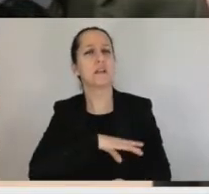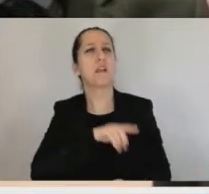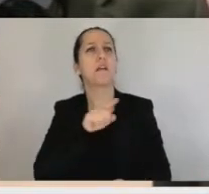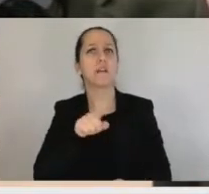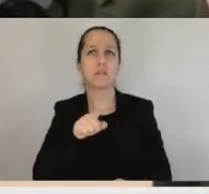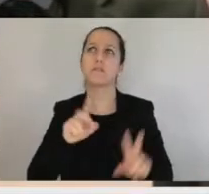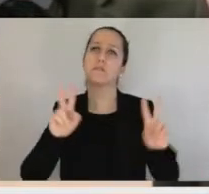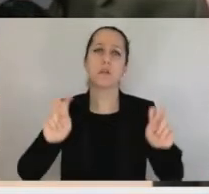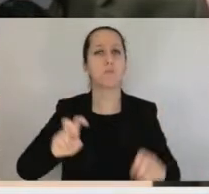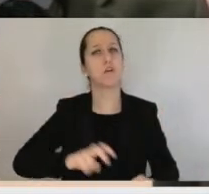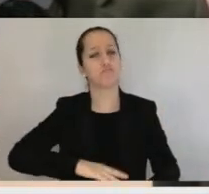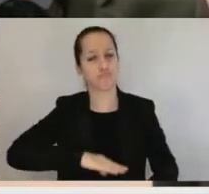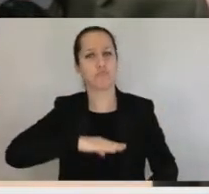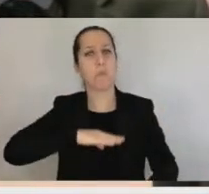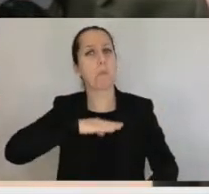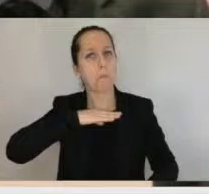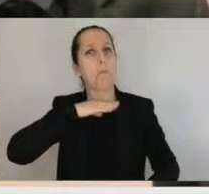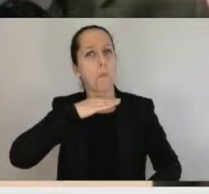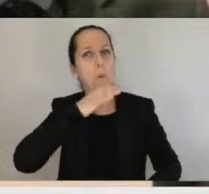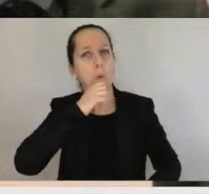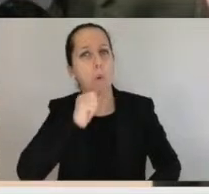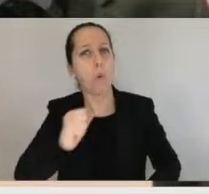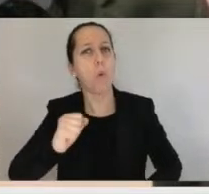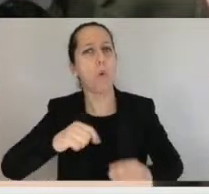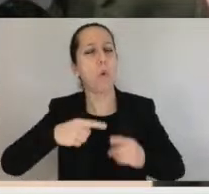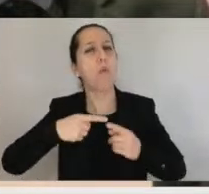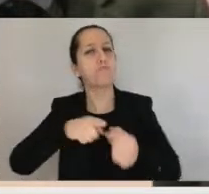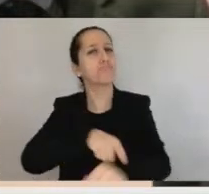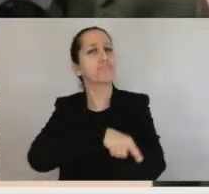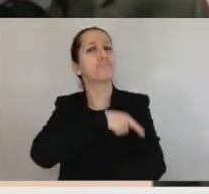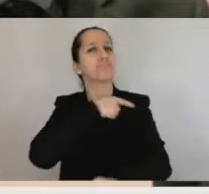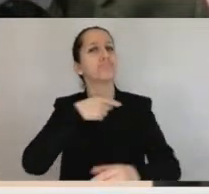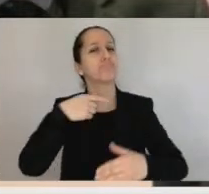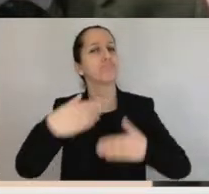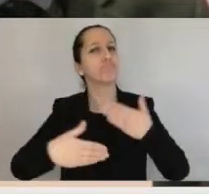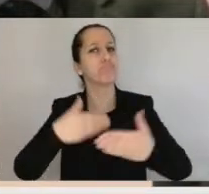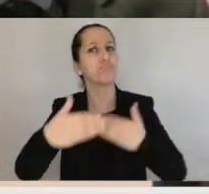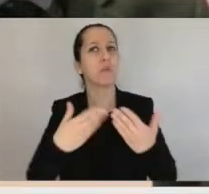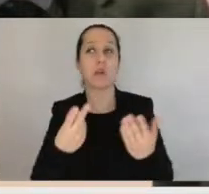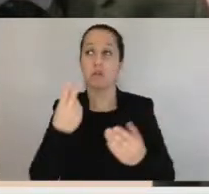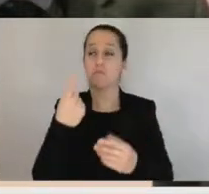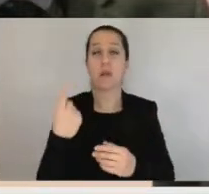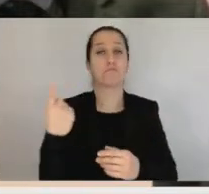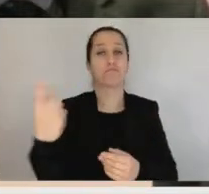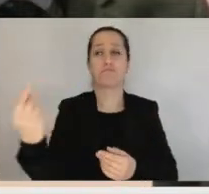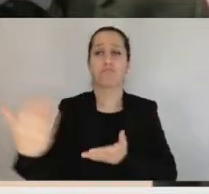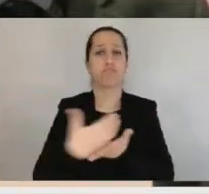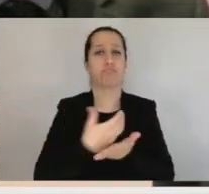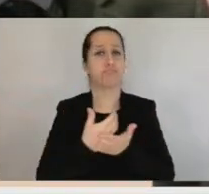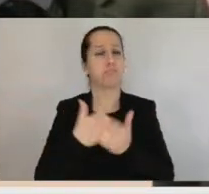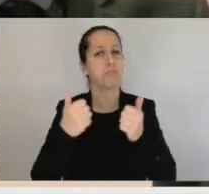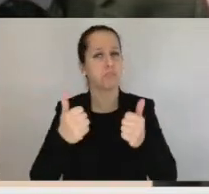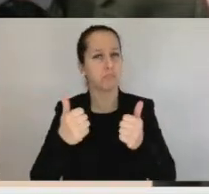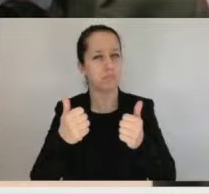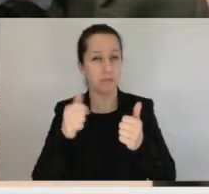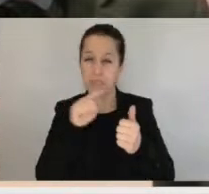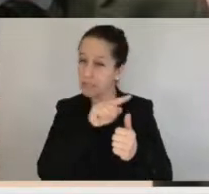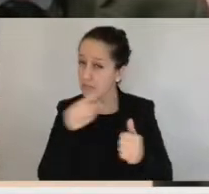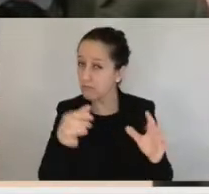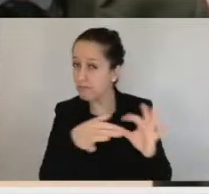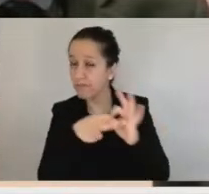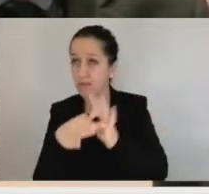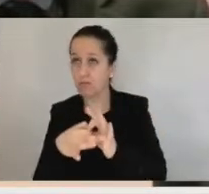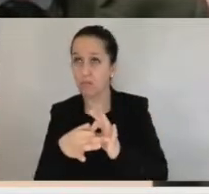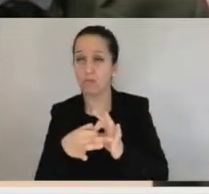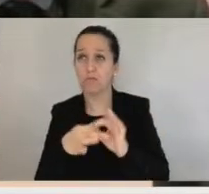Chile is a country with a high life expectancy and high per capita income. Could it be associated